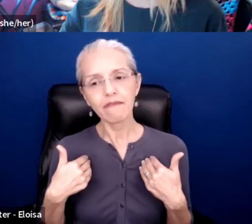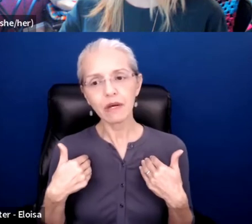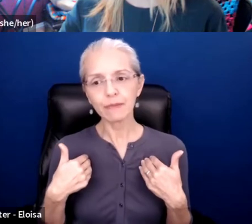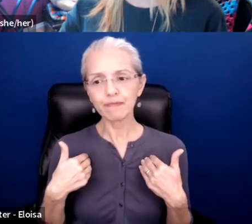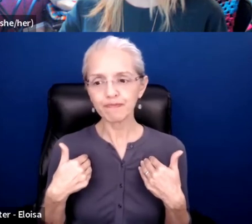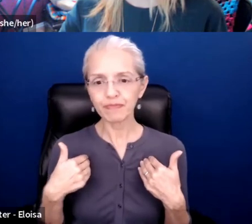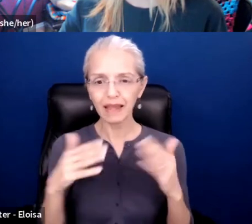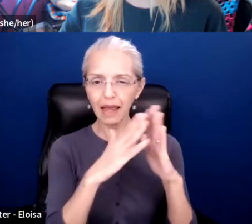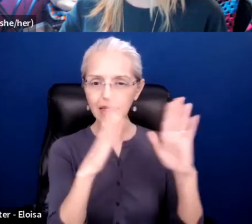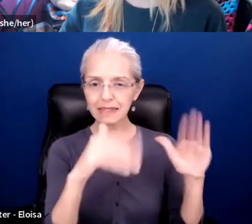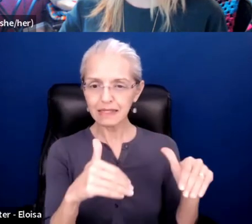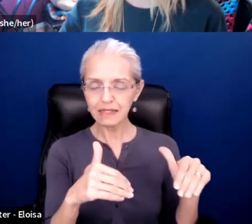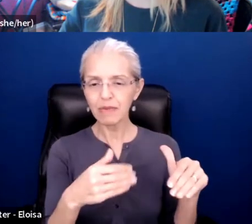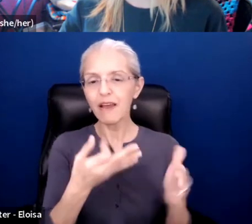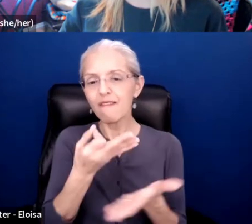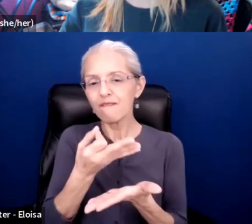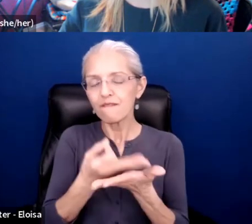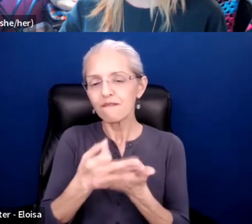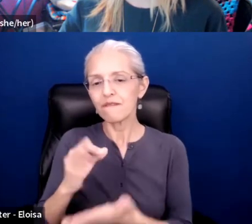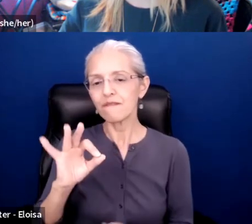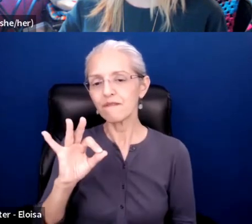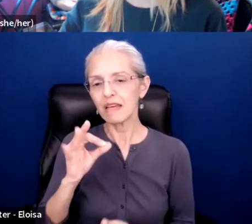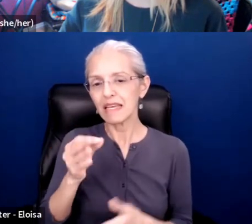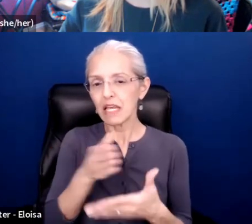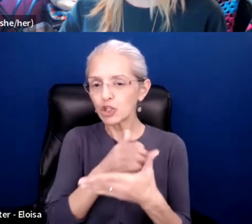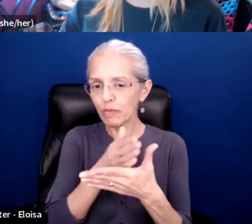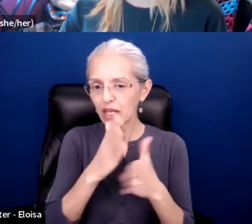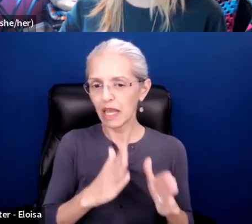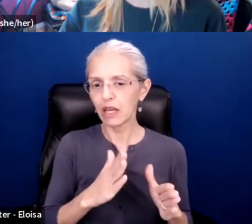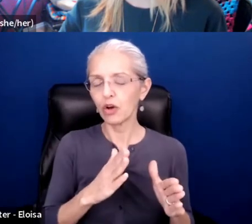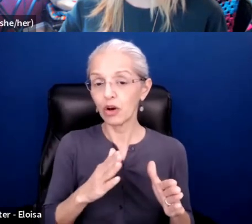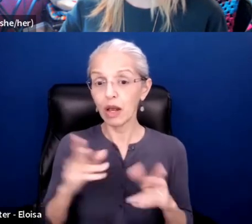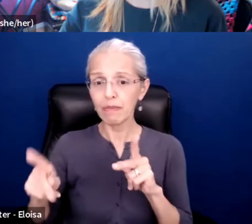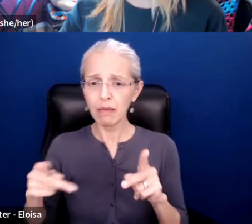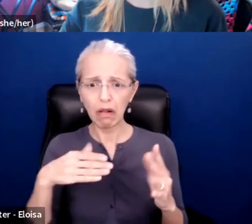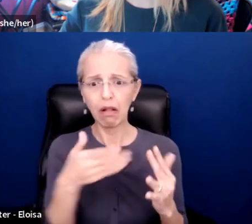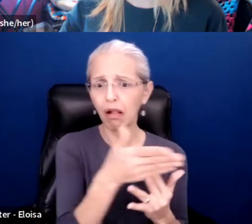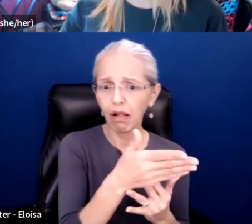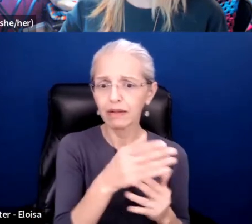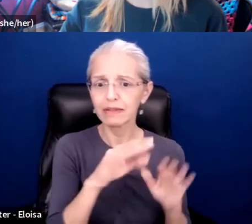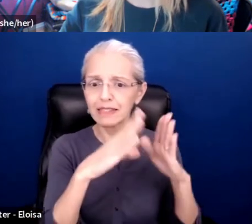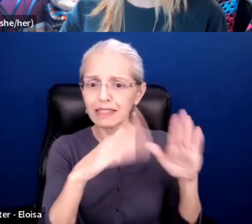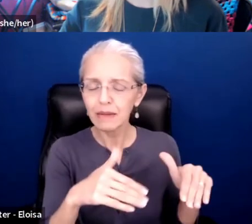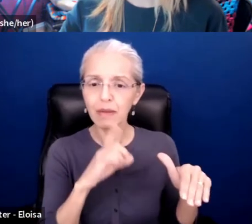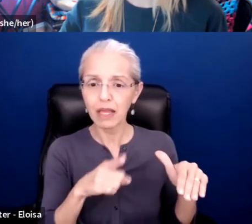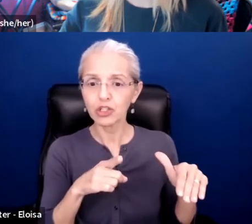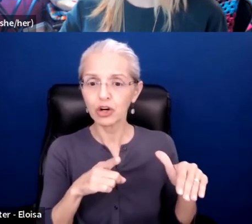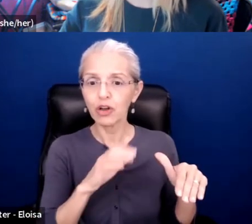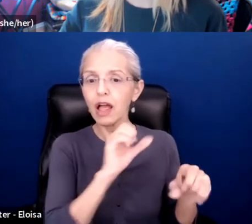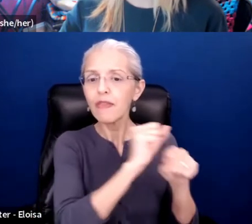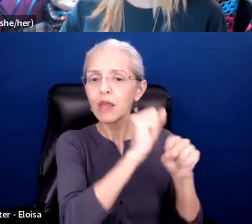a system of fiscal intermediary in New Jersey, and people spend a lot of time navigating that system, making sure that their employees get